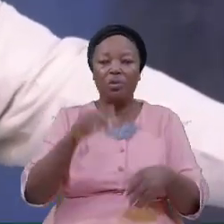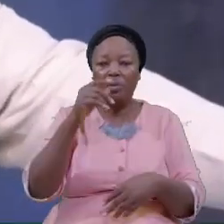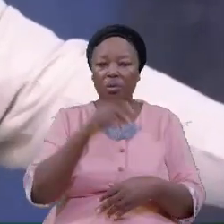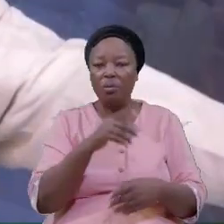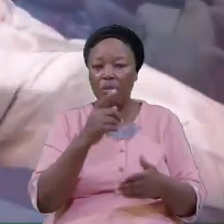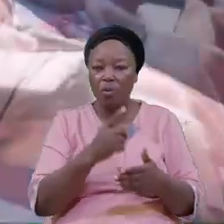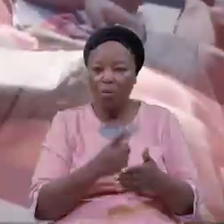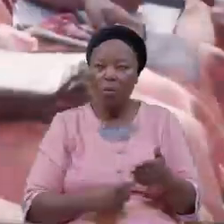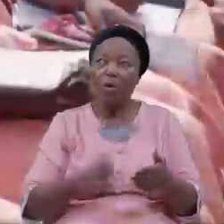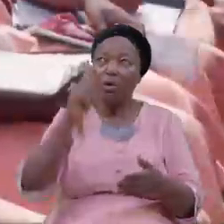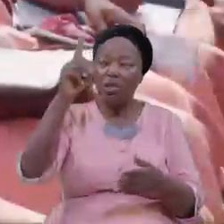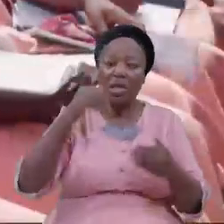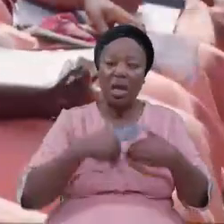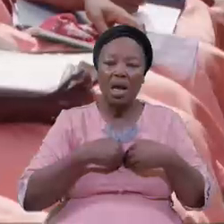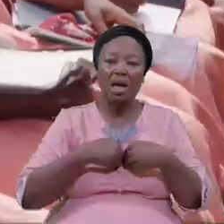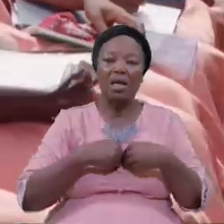broken down.